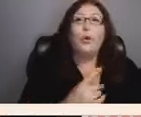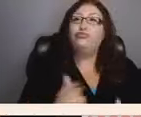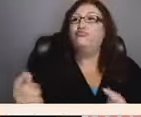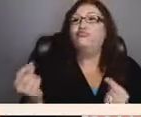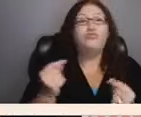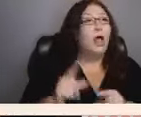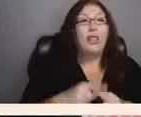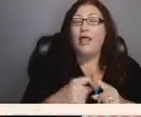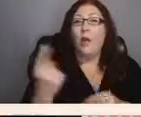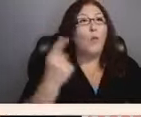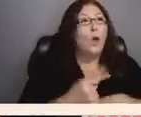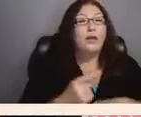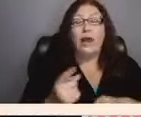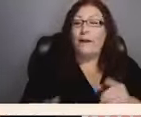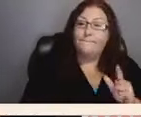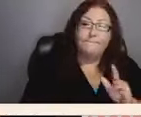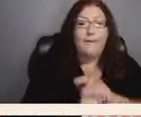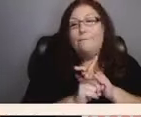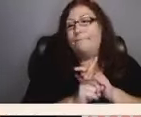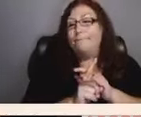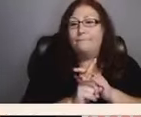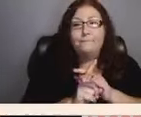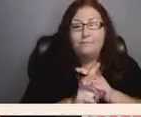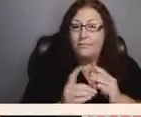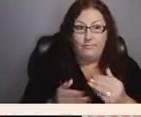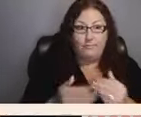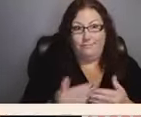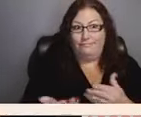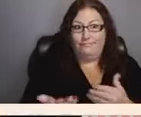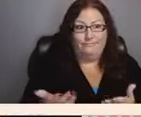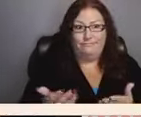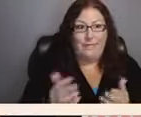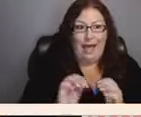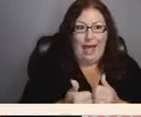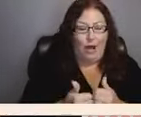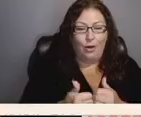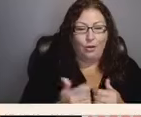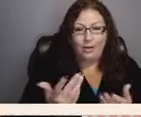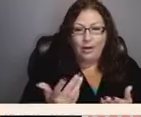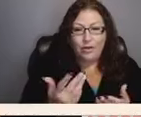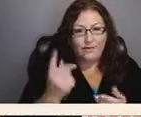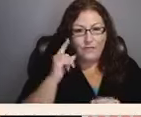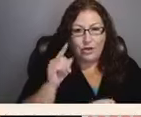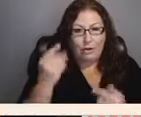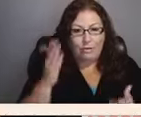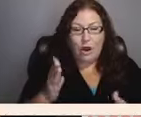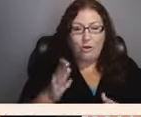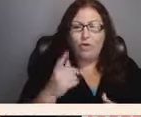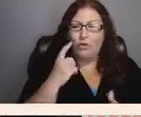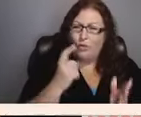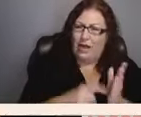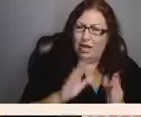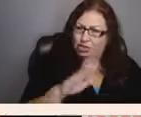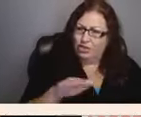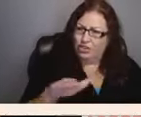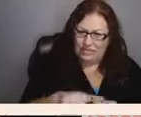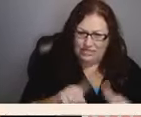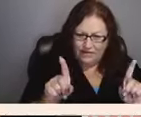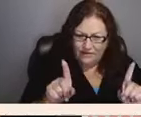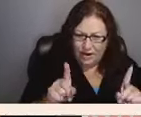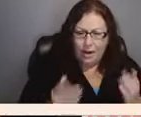day, however it was for you, you begin to recognize your child is very different, possibly a birth defect, as